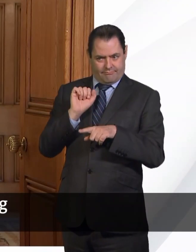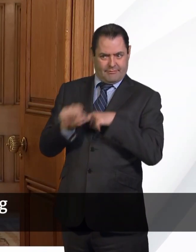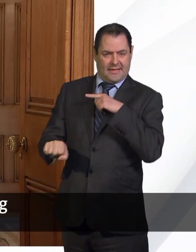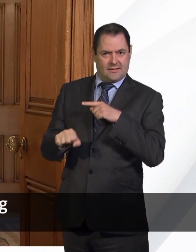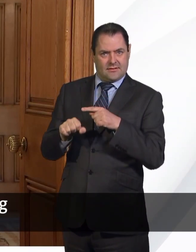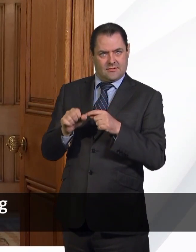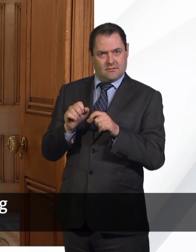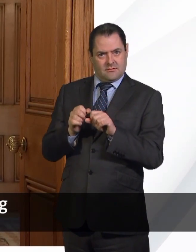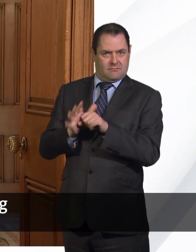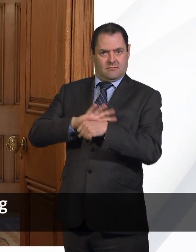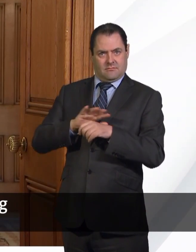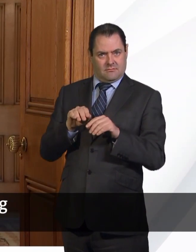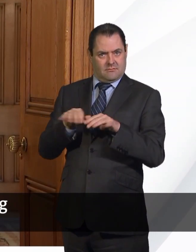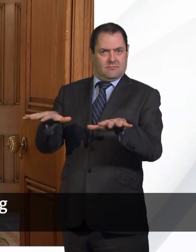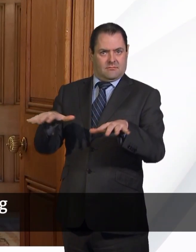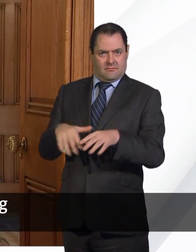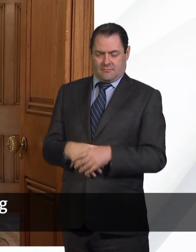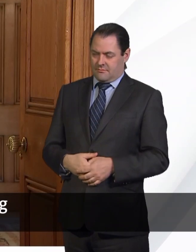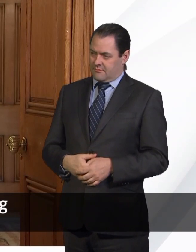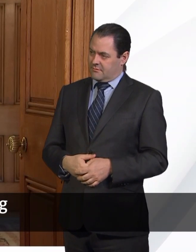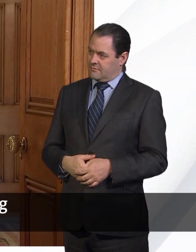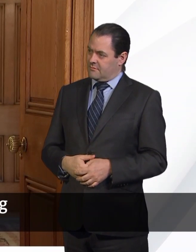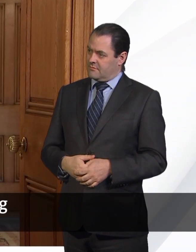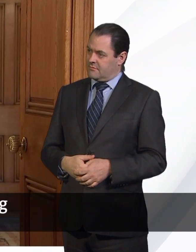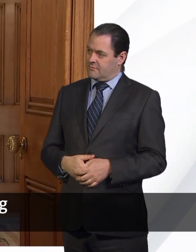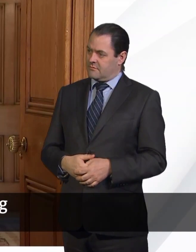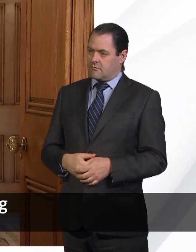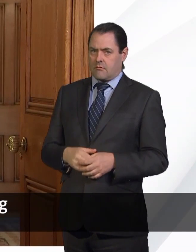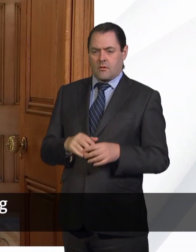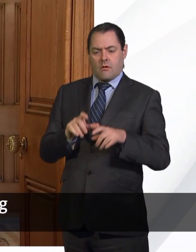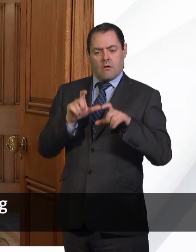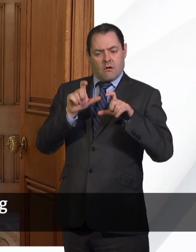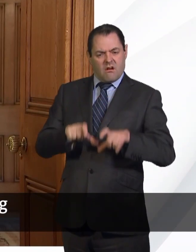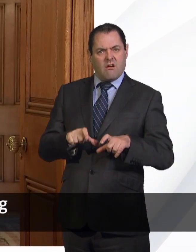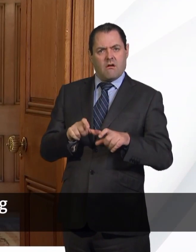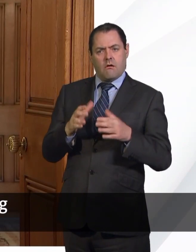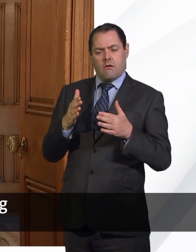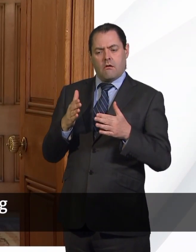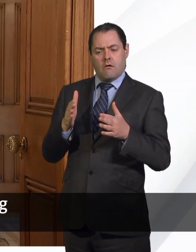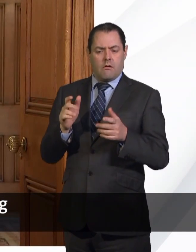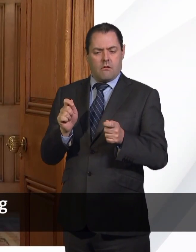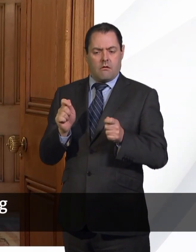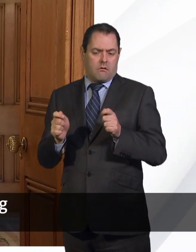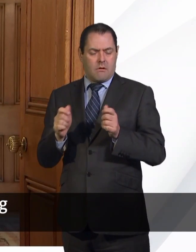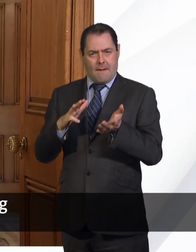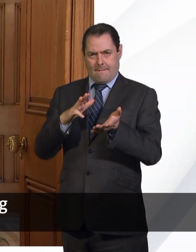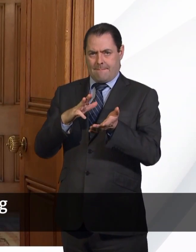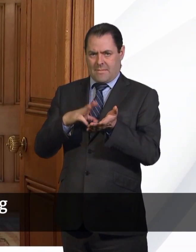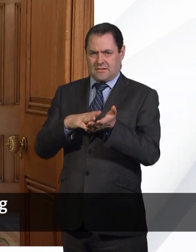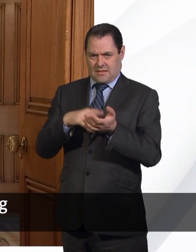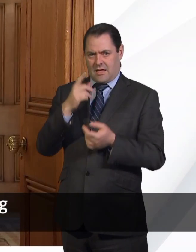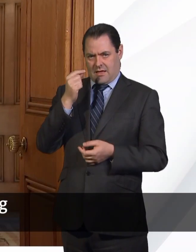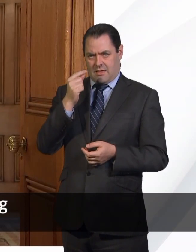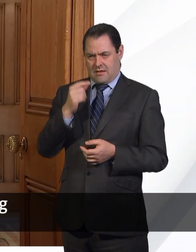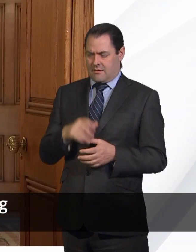So, the result is we can move forward with adjusting the lockdown in England on Monday. First, as I